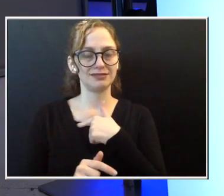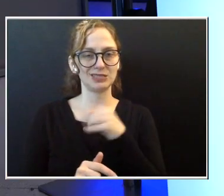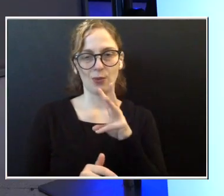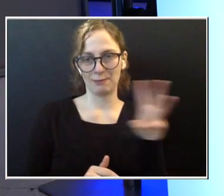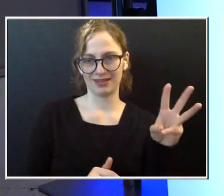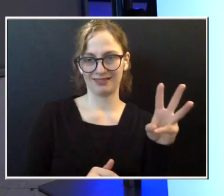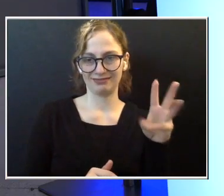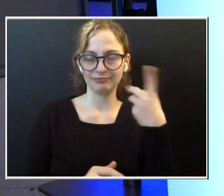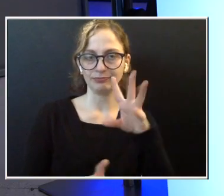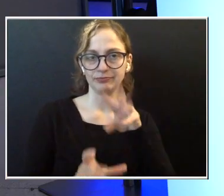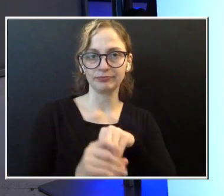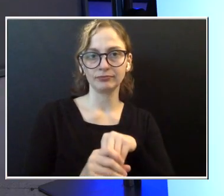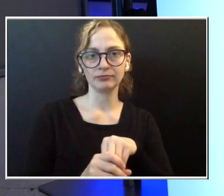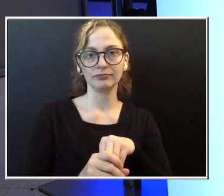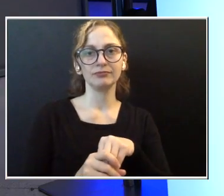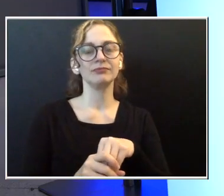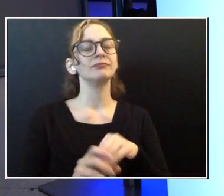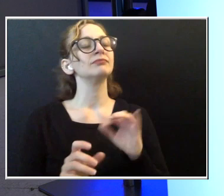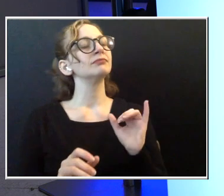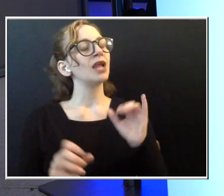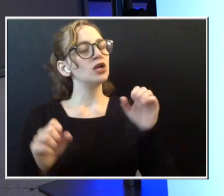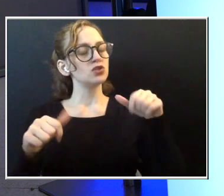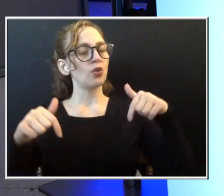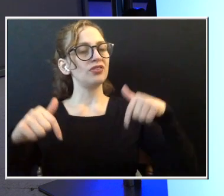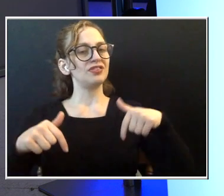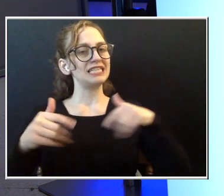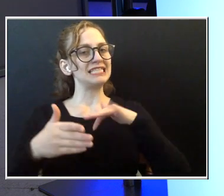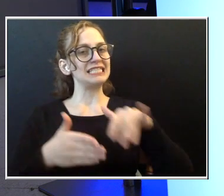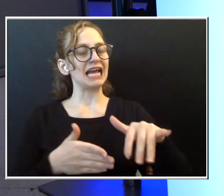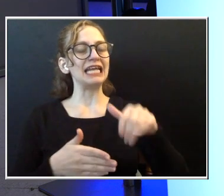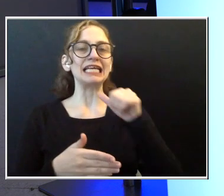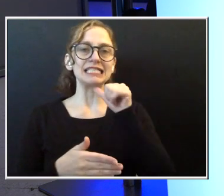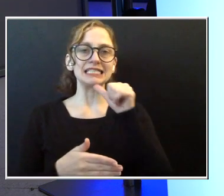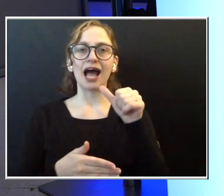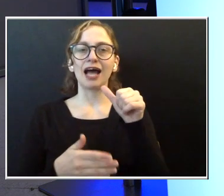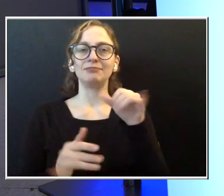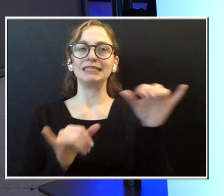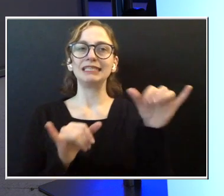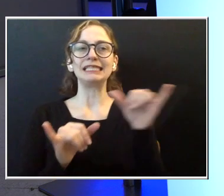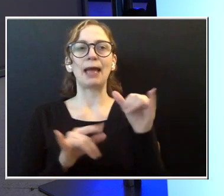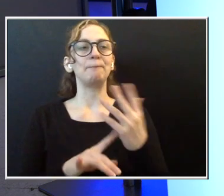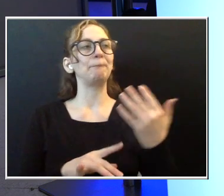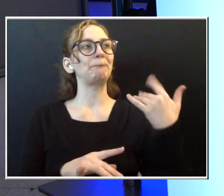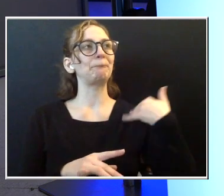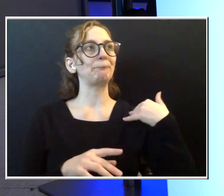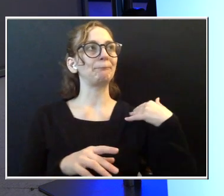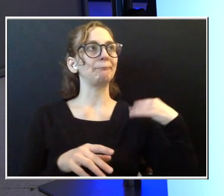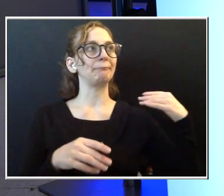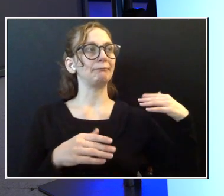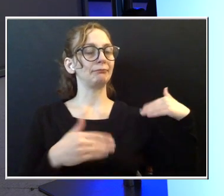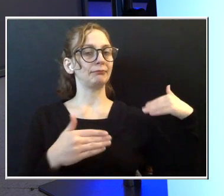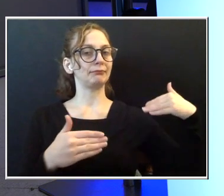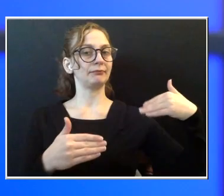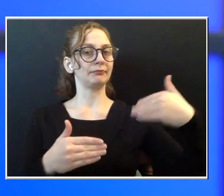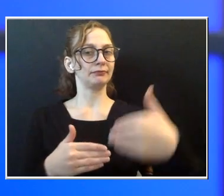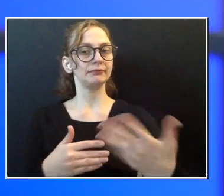in the traditional sense of the word, but the data collected will help in many future studies. Talk with us about how that's going to work.